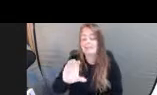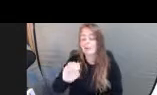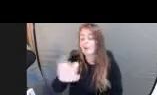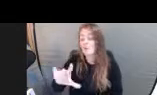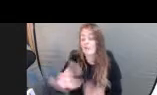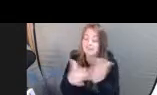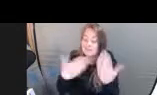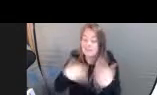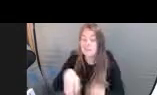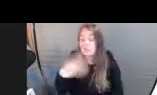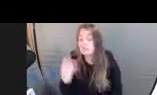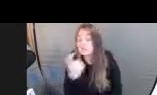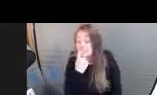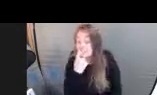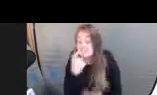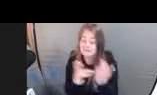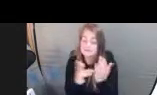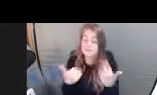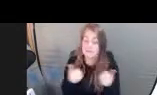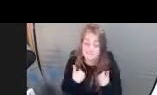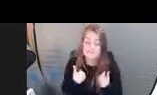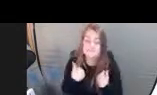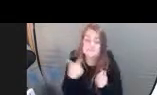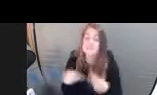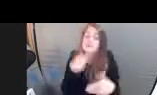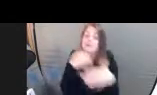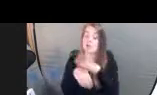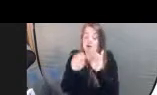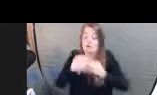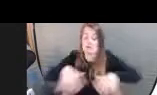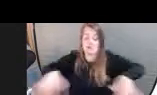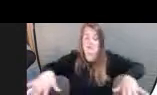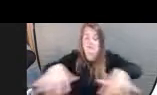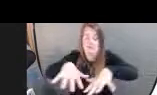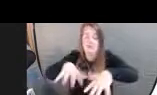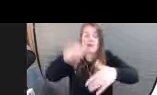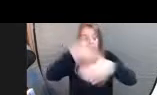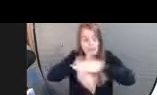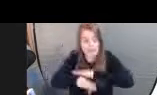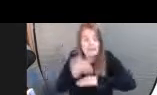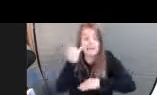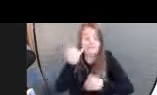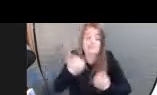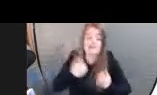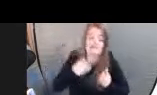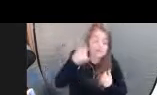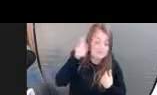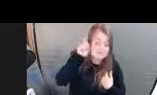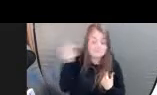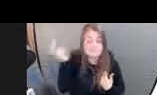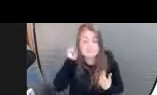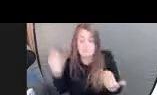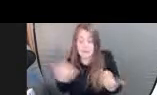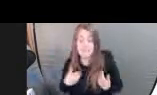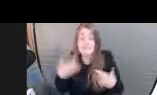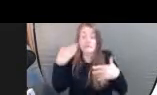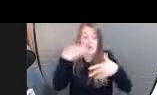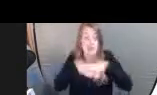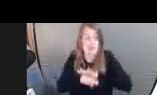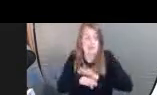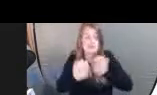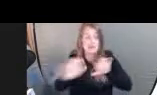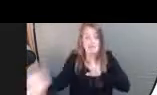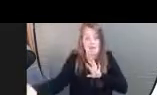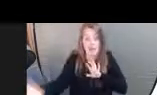or Bluetooth technology, where when you enter a space, if you're a hearing aid user or a cochlear implant user with that technology, you can actually